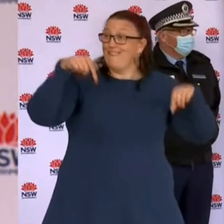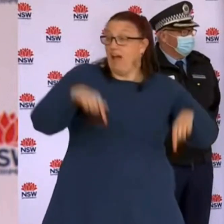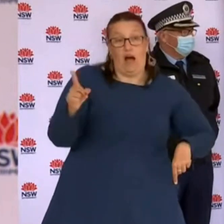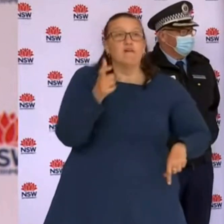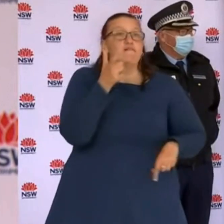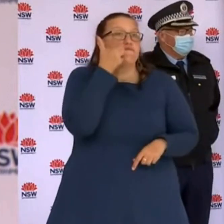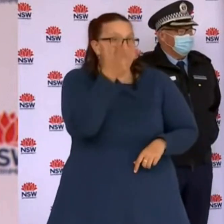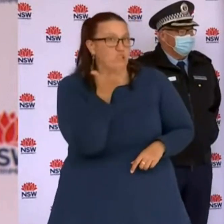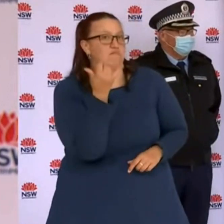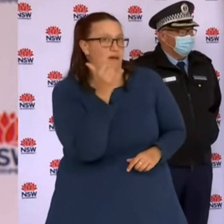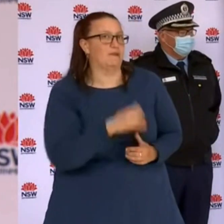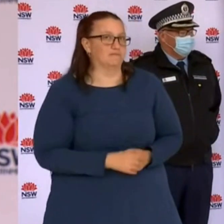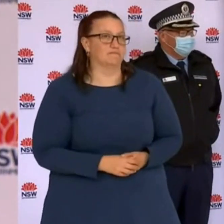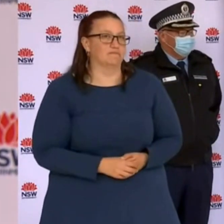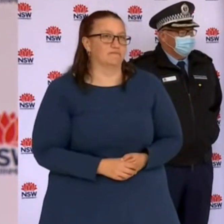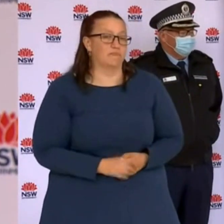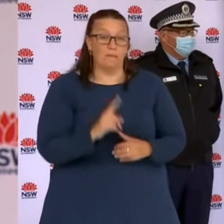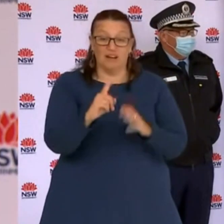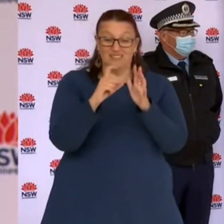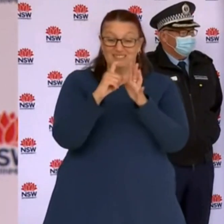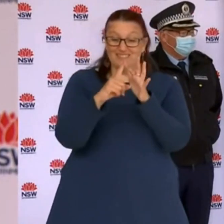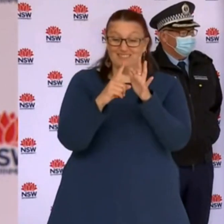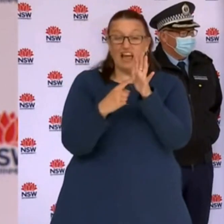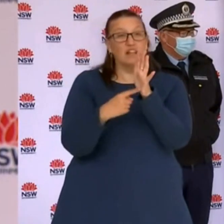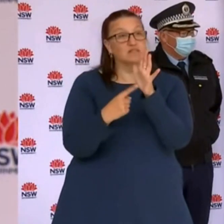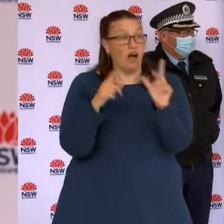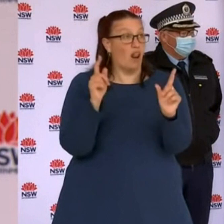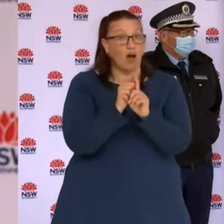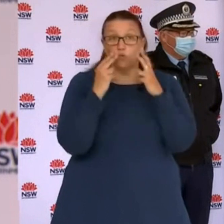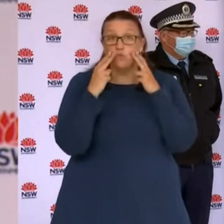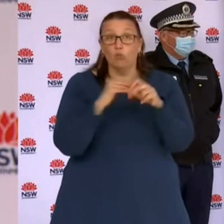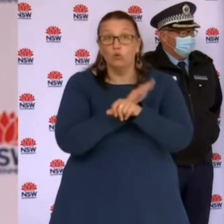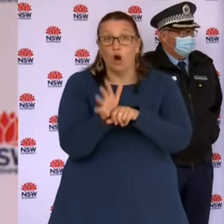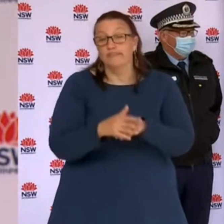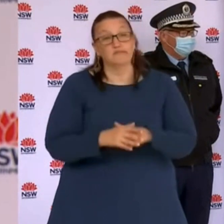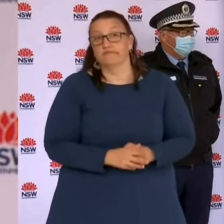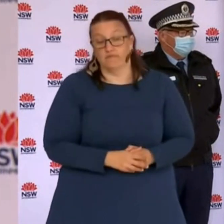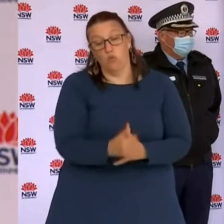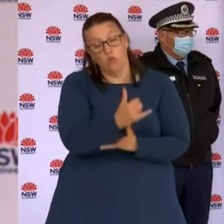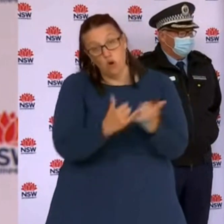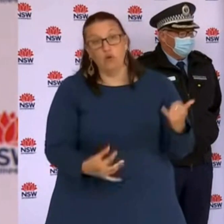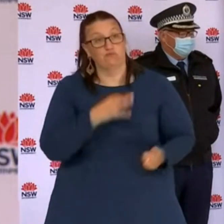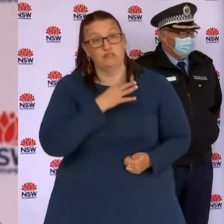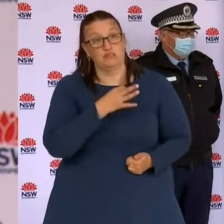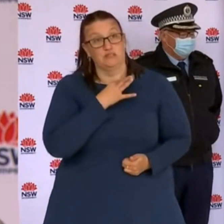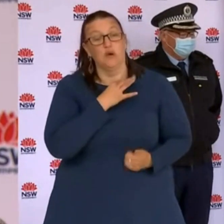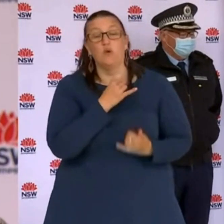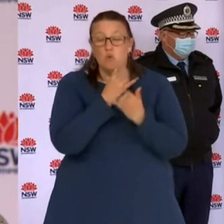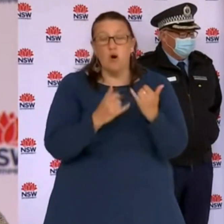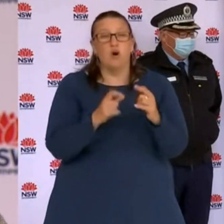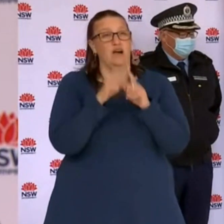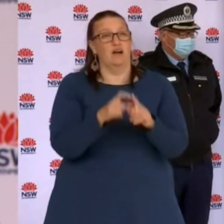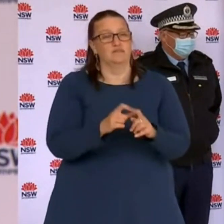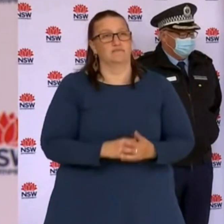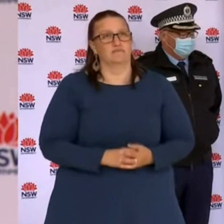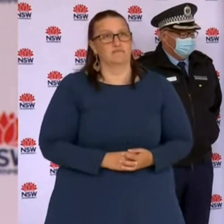Delta virus, to control, it's proving quite challenging. And I think I would have preferred to have